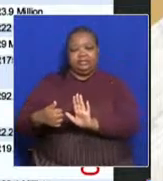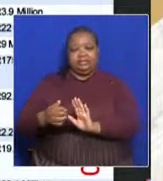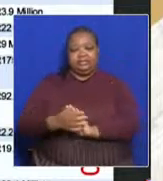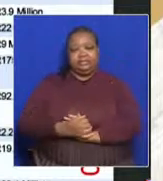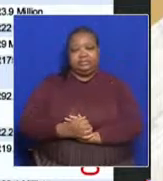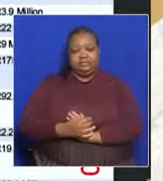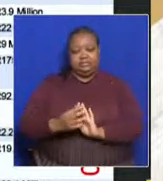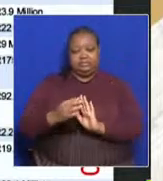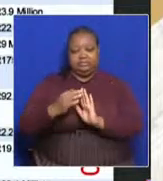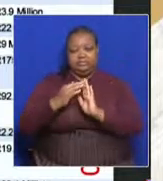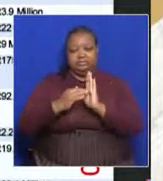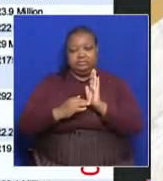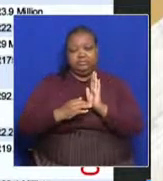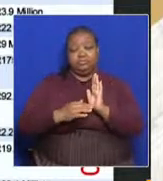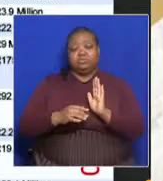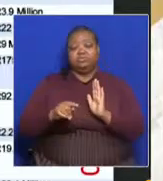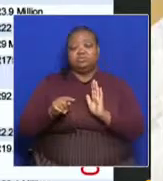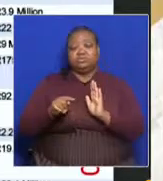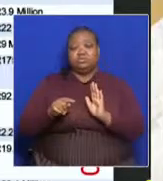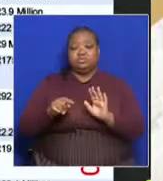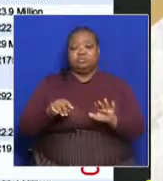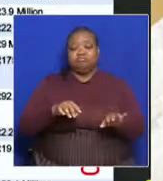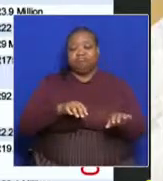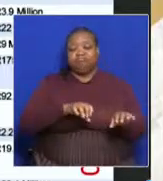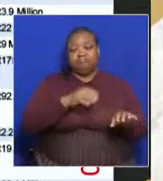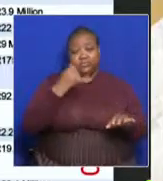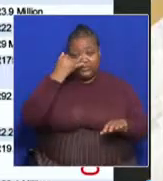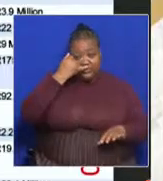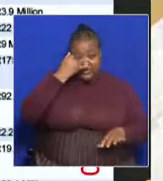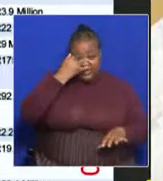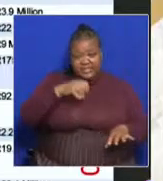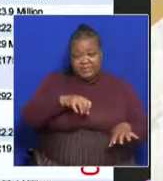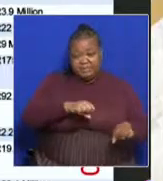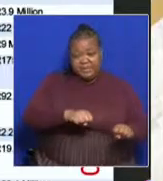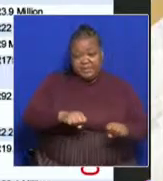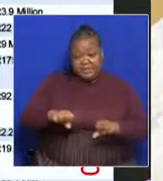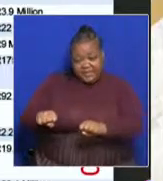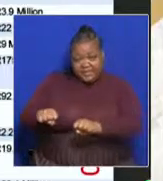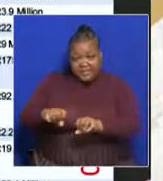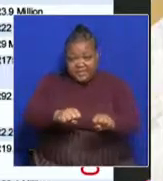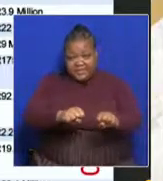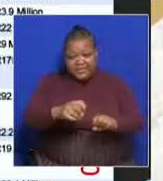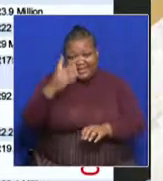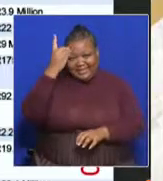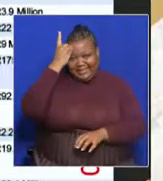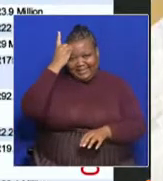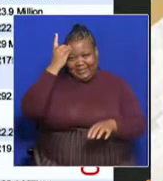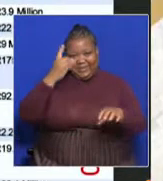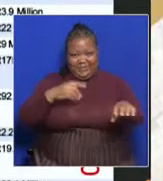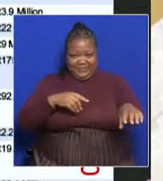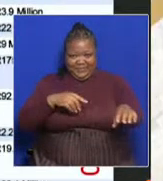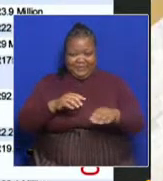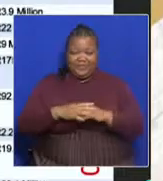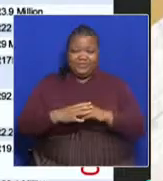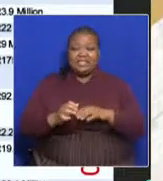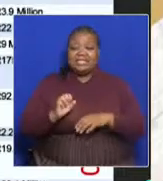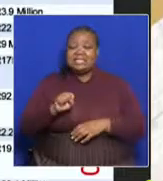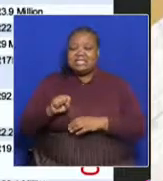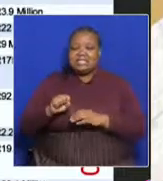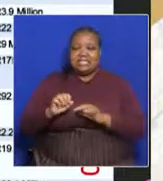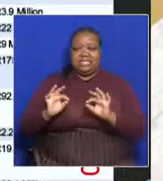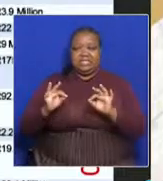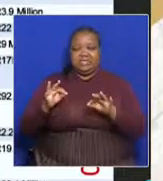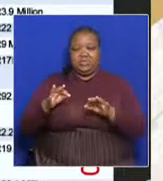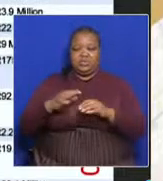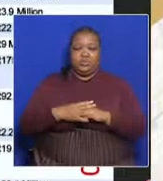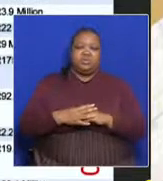those are the seizures that had been made in the Durban area. Yes, that's correct. Okay. And then I